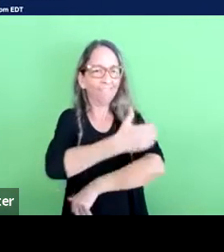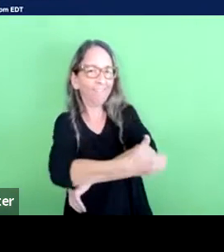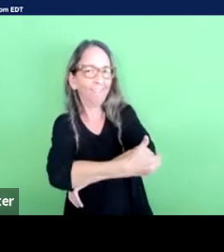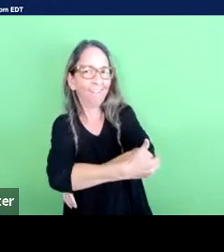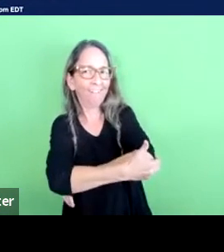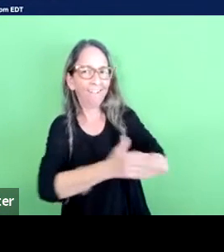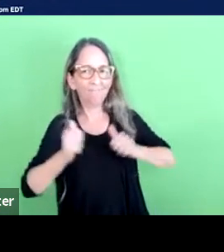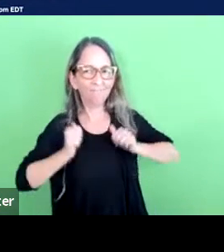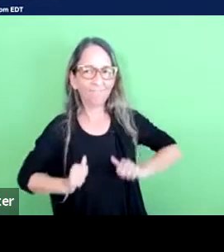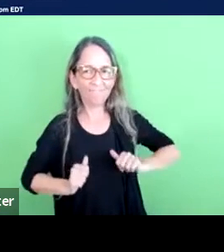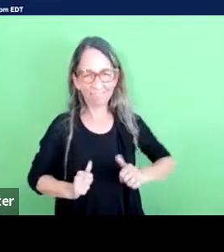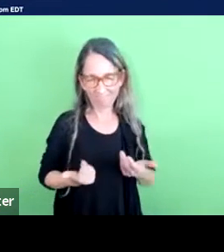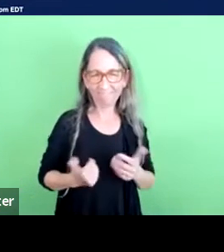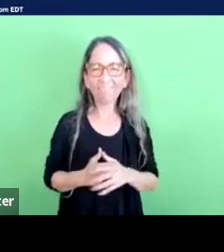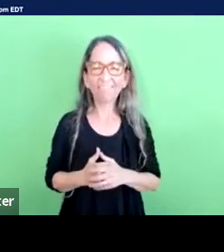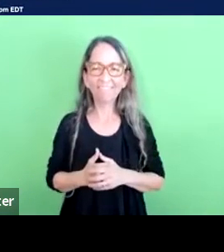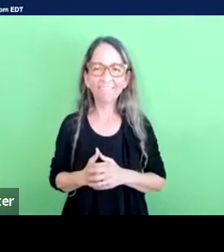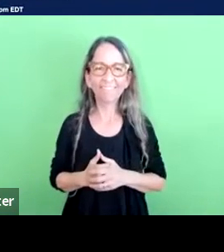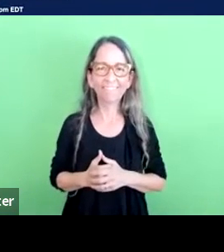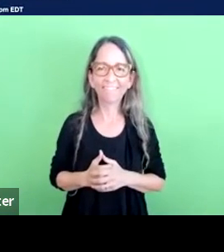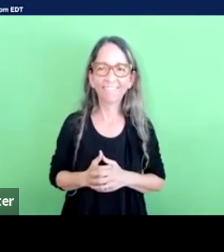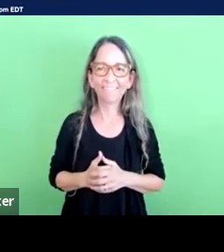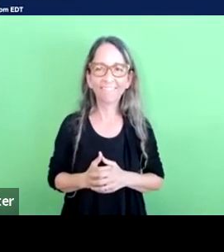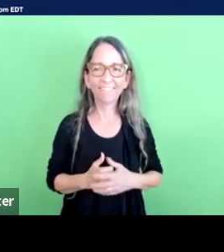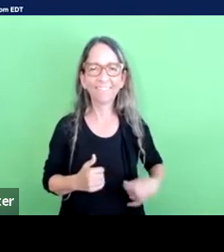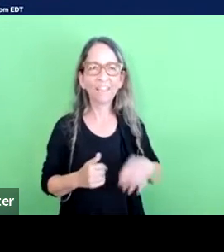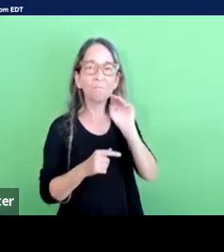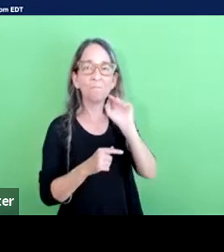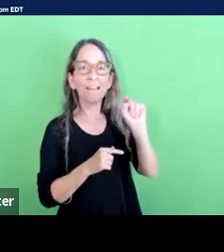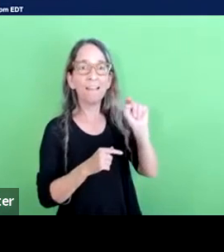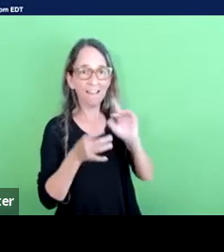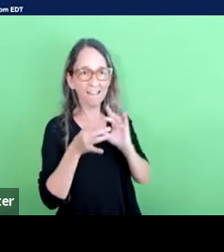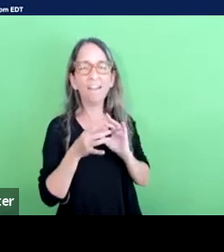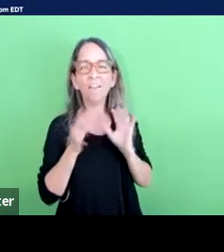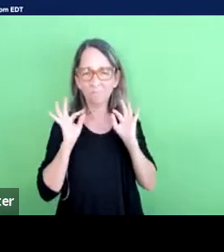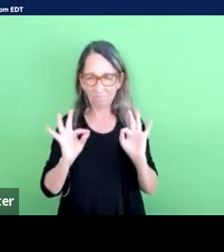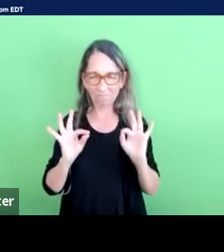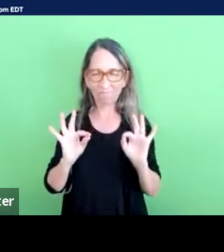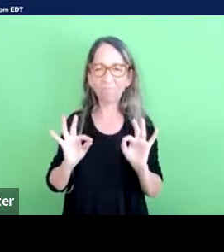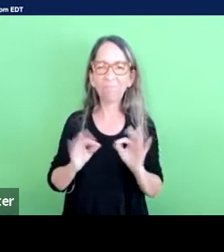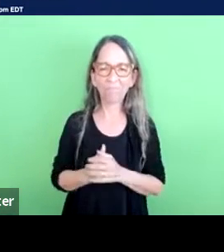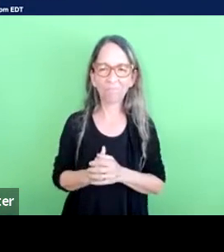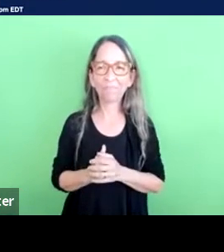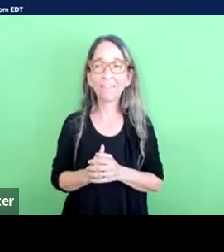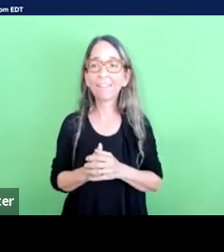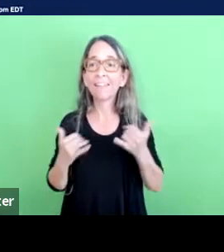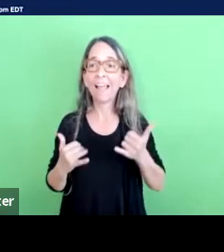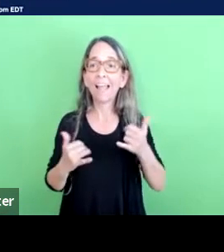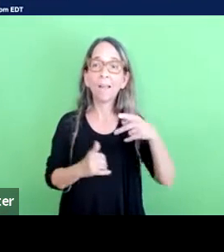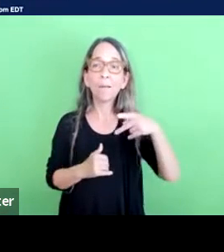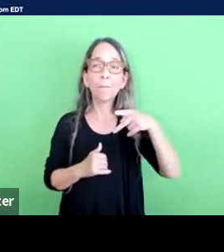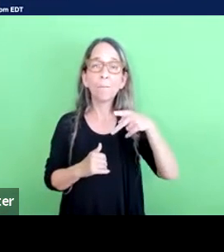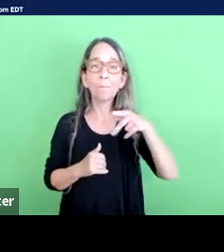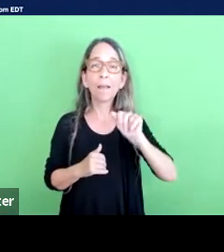Awesome, thank you, Cree. Next we have our next panelist, Erik Strand, is the